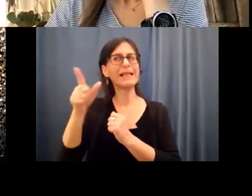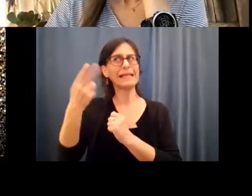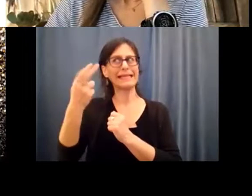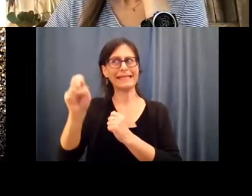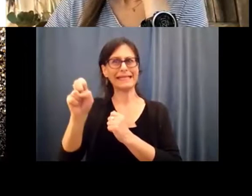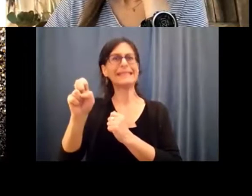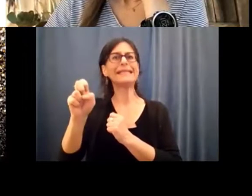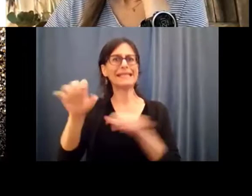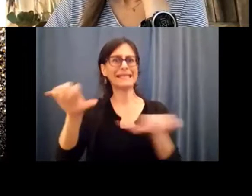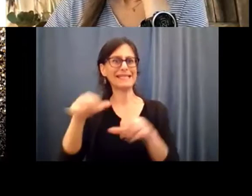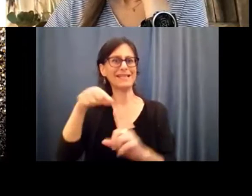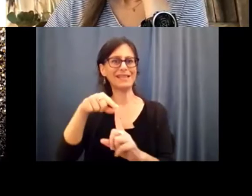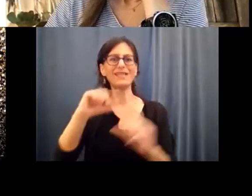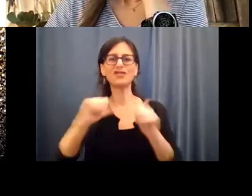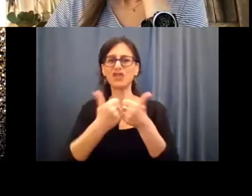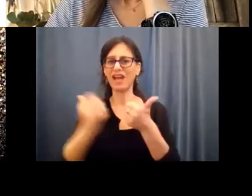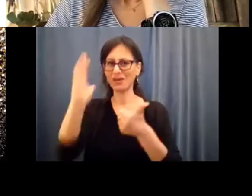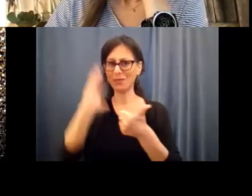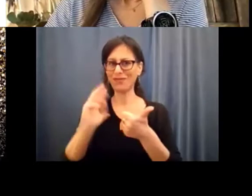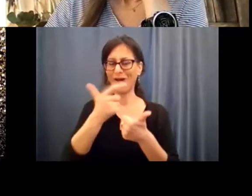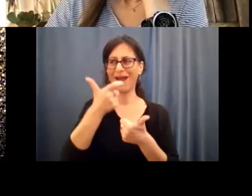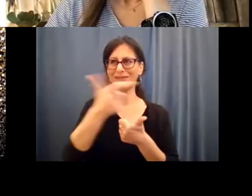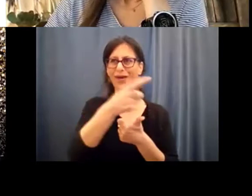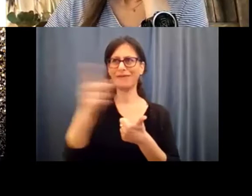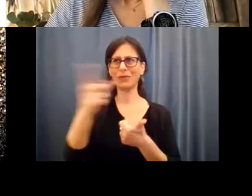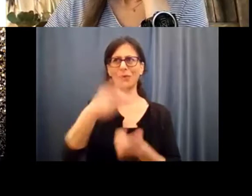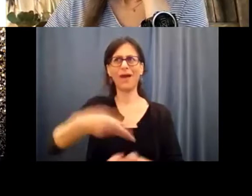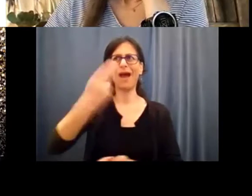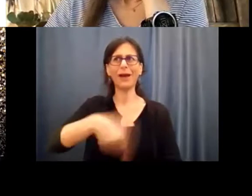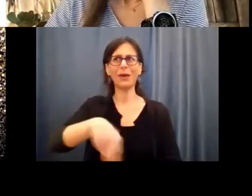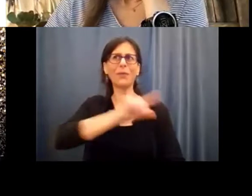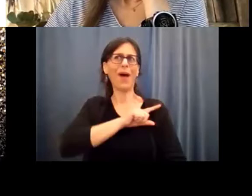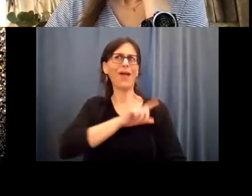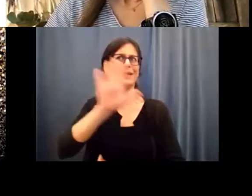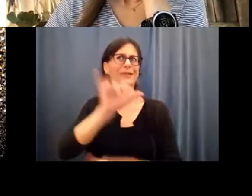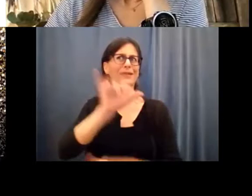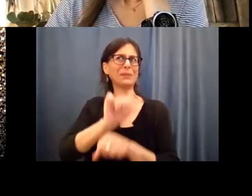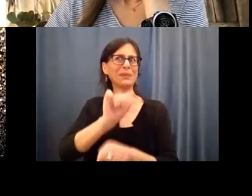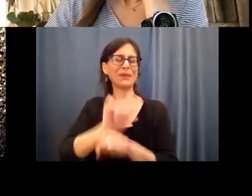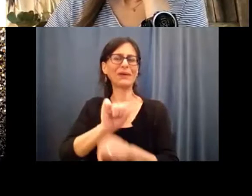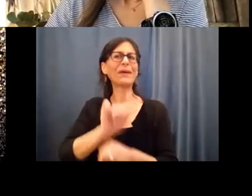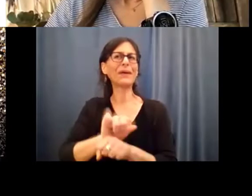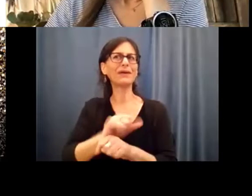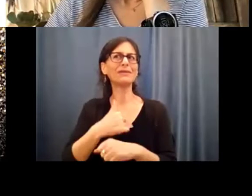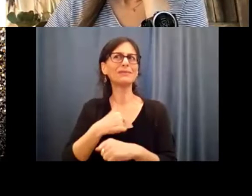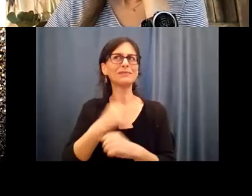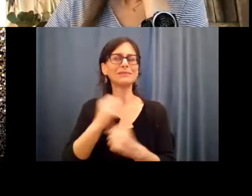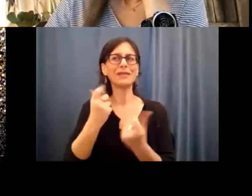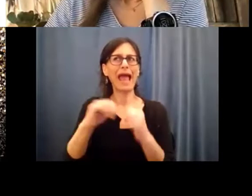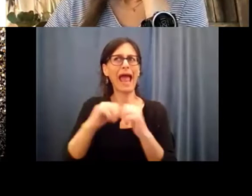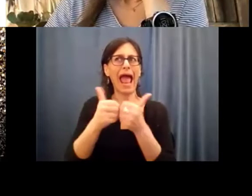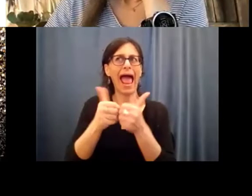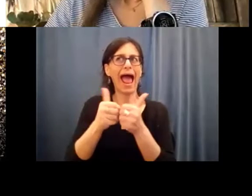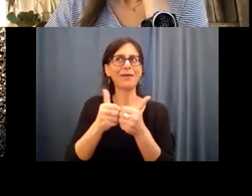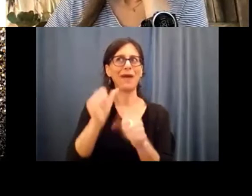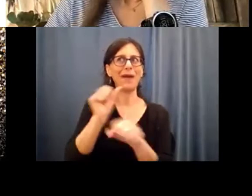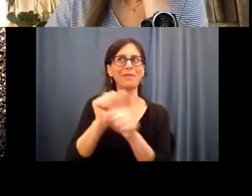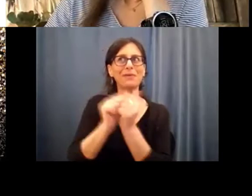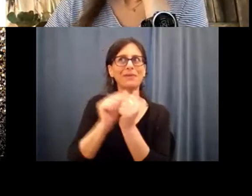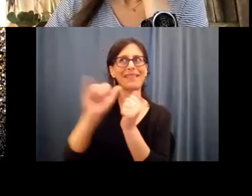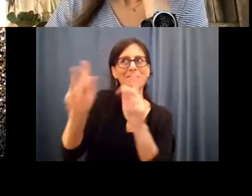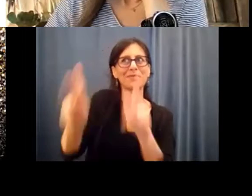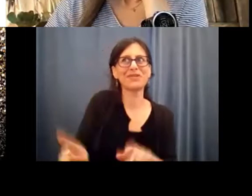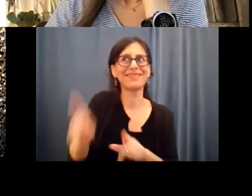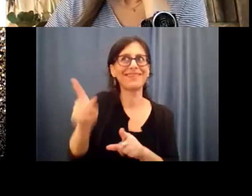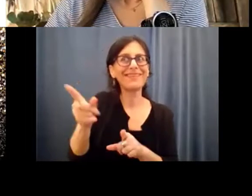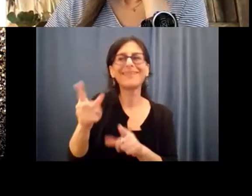done the challenge before, and I saw the quality of his work, and I was like, okay, so what am I gonna have to do to make this happen?